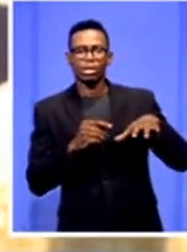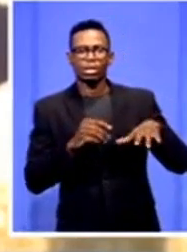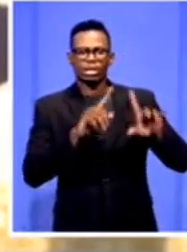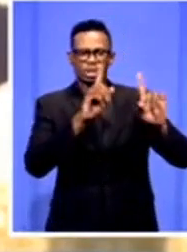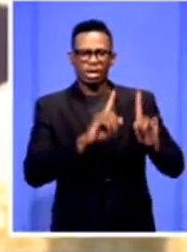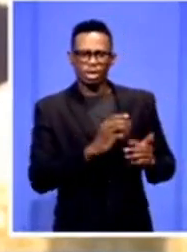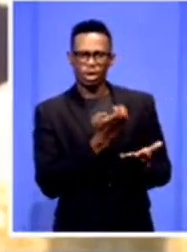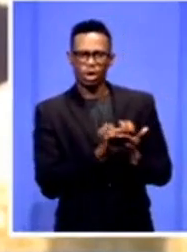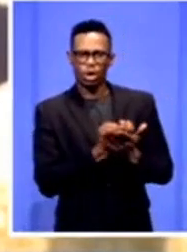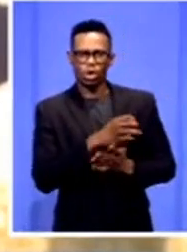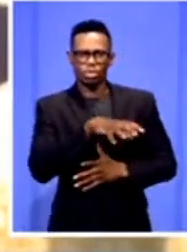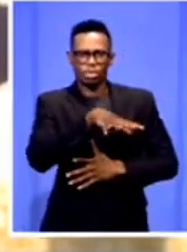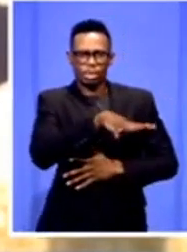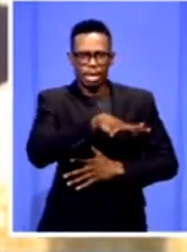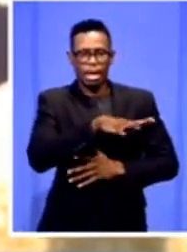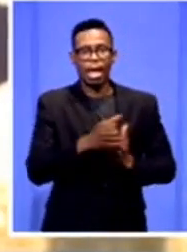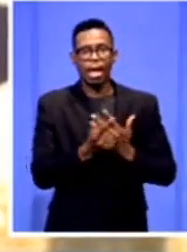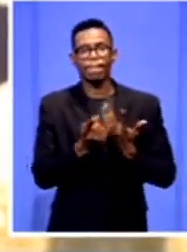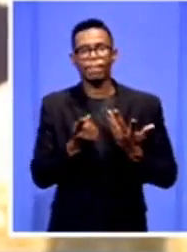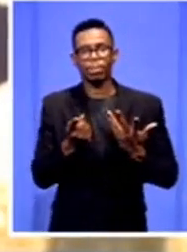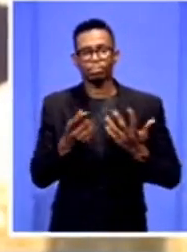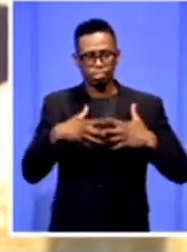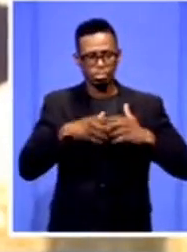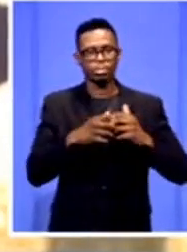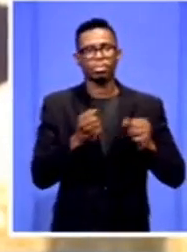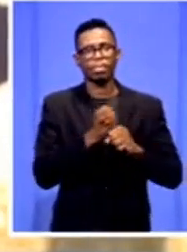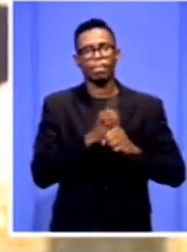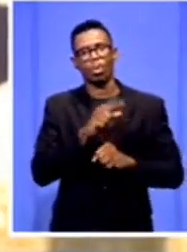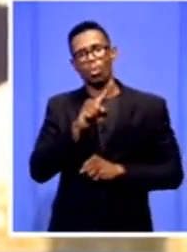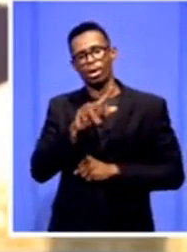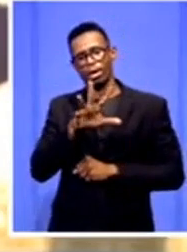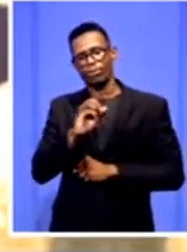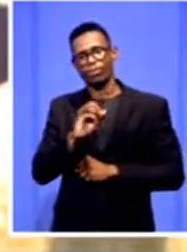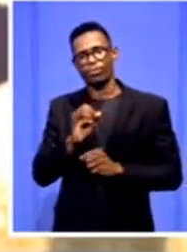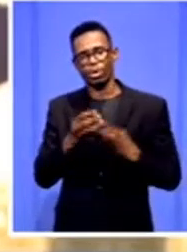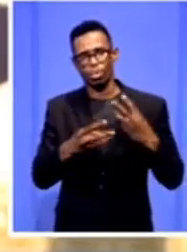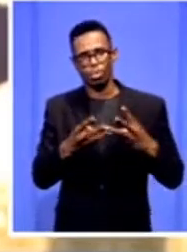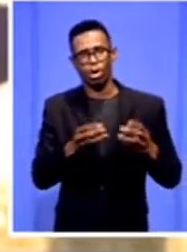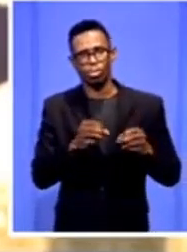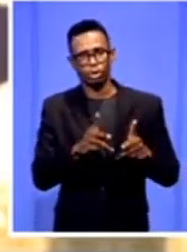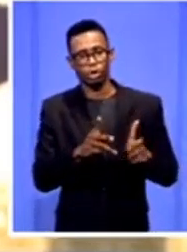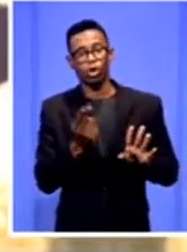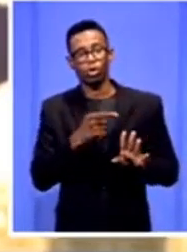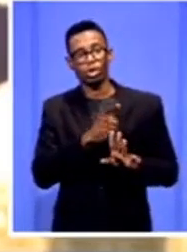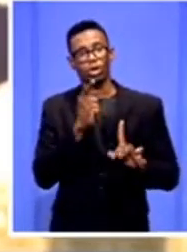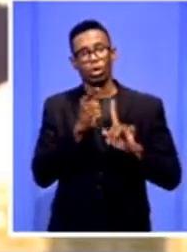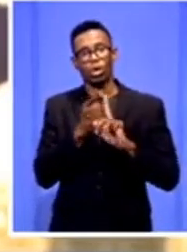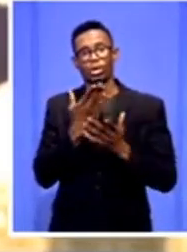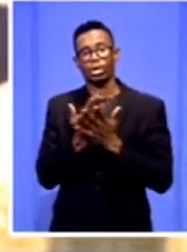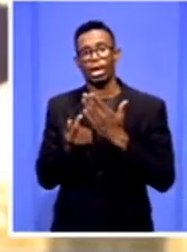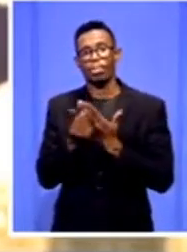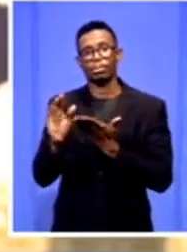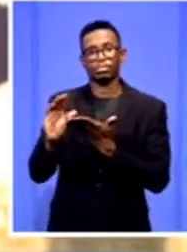of course, to attract over 2 billion rands worth investment. However, matata